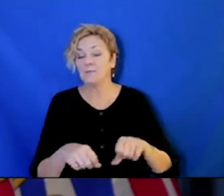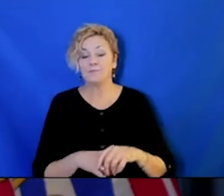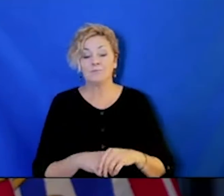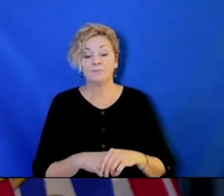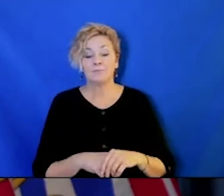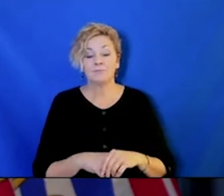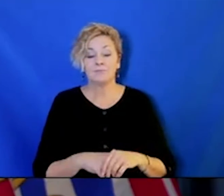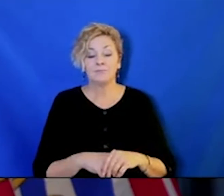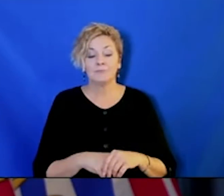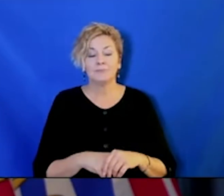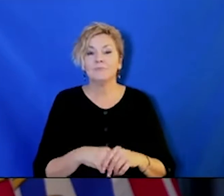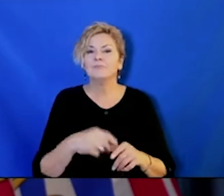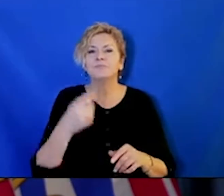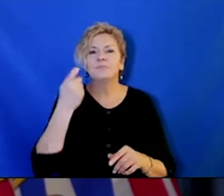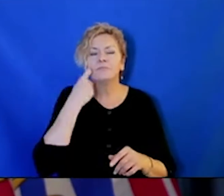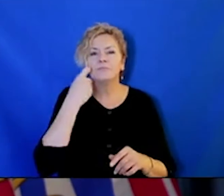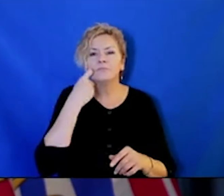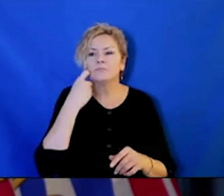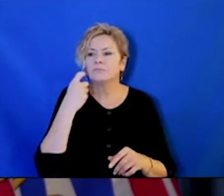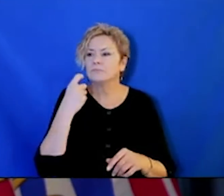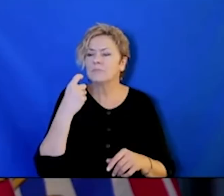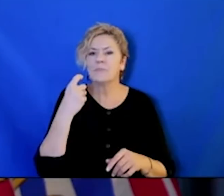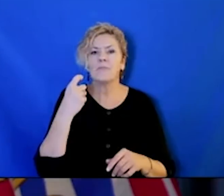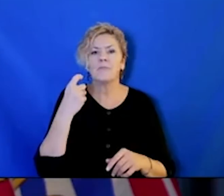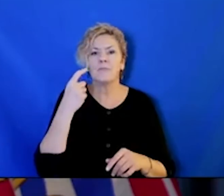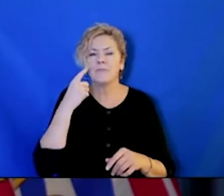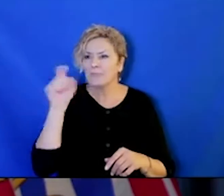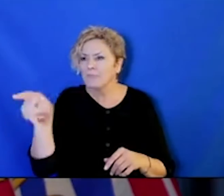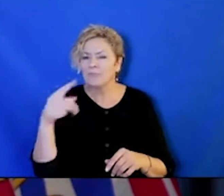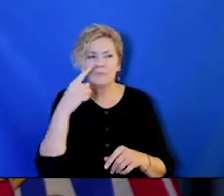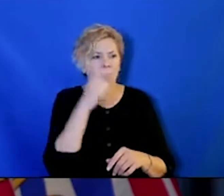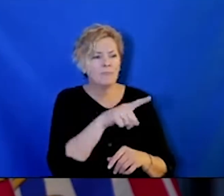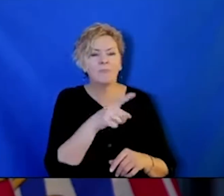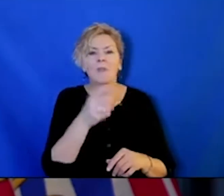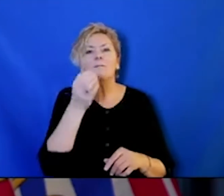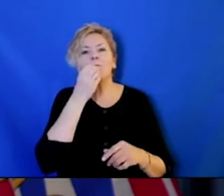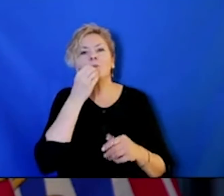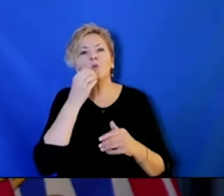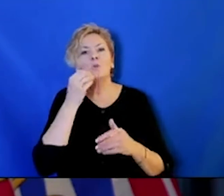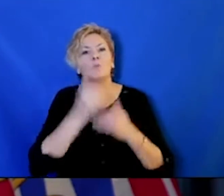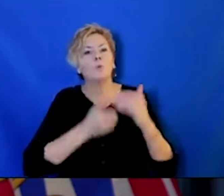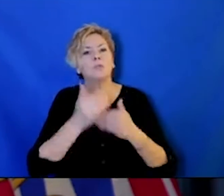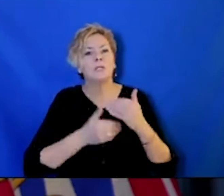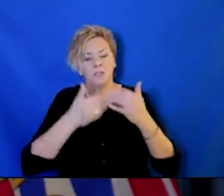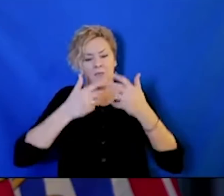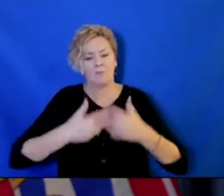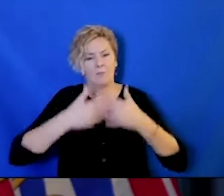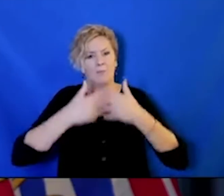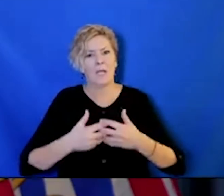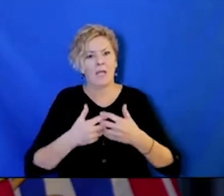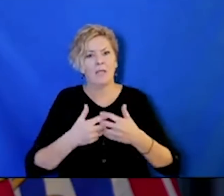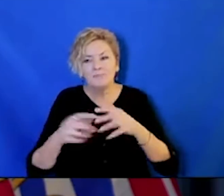seeing, we saw a couple of outbreaks recently, for example, in food processing plants. We know we had a whole blitz on